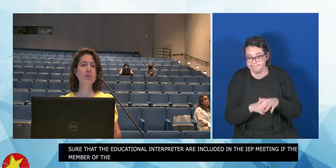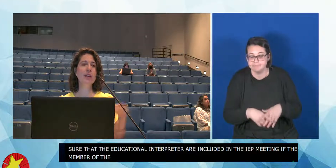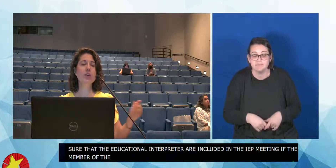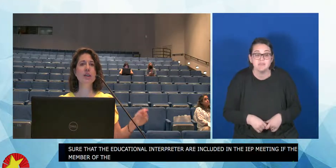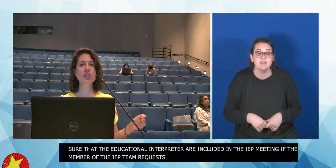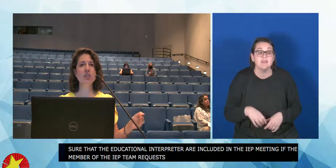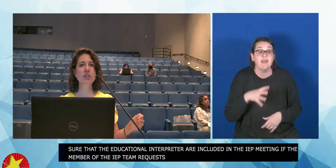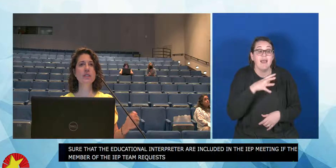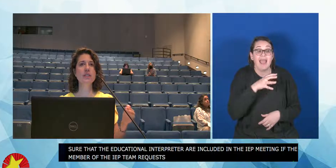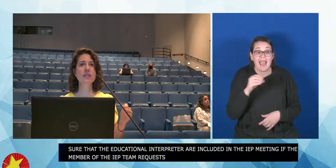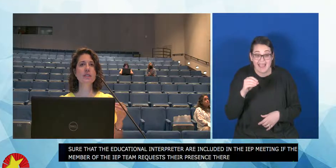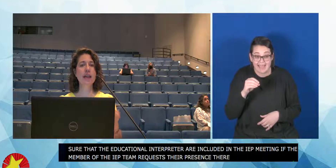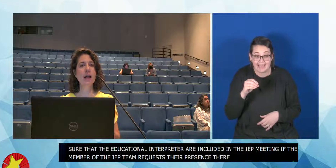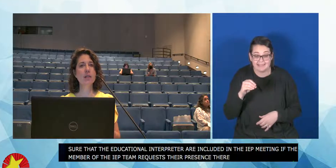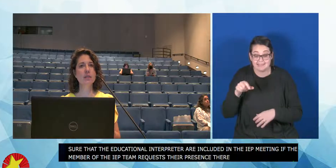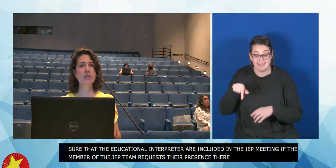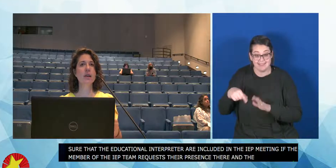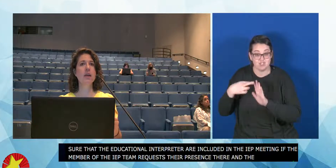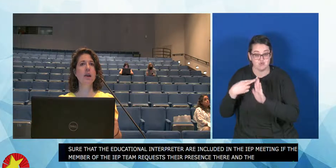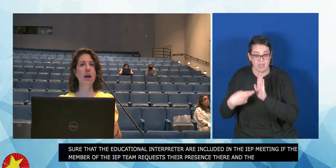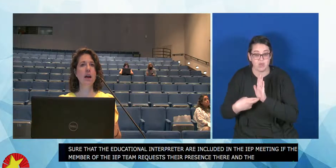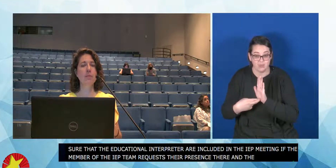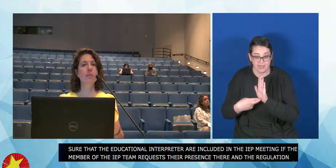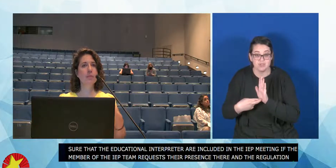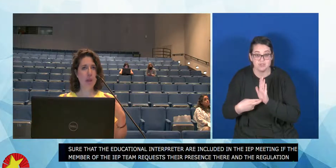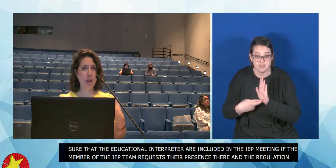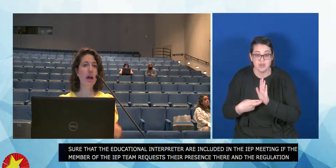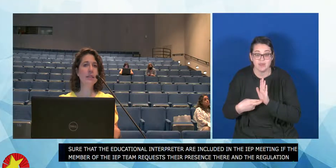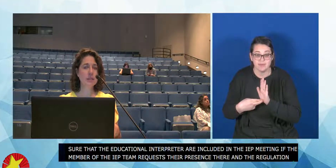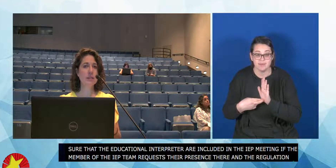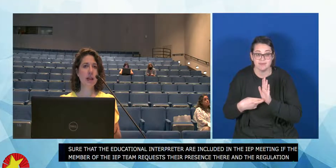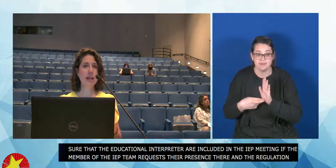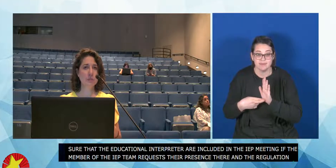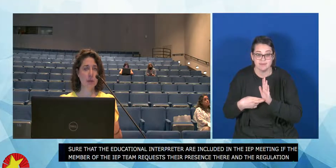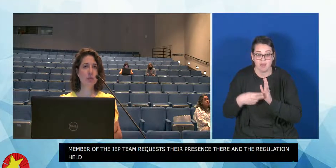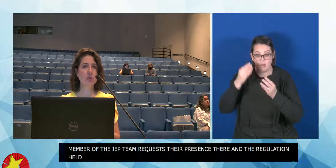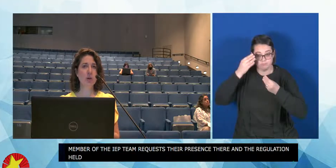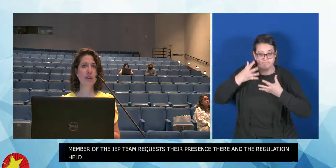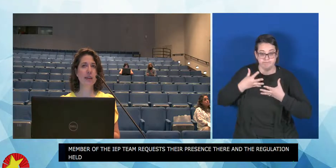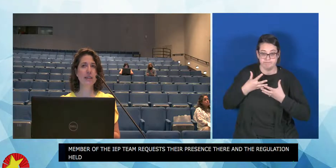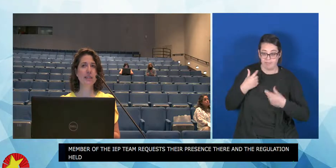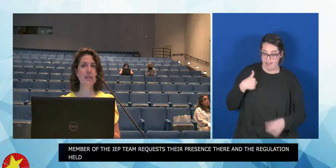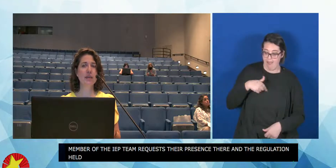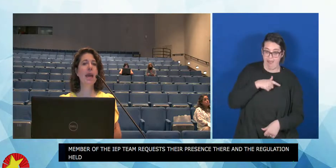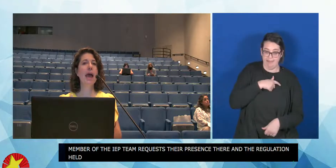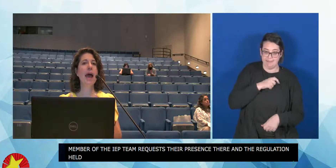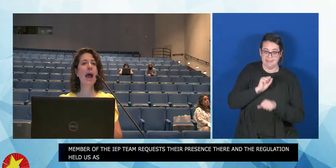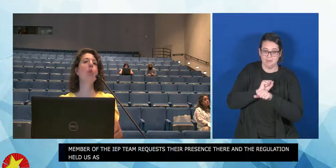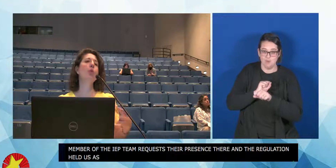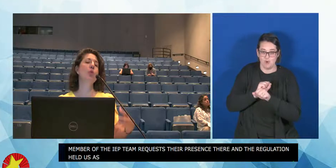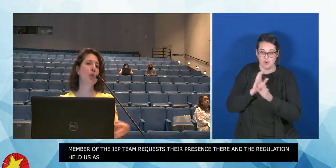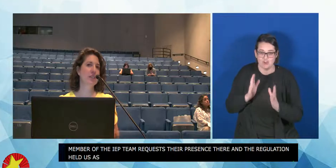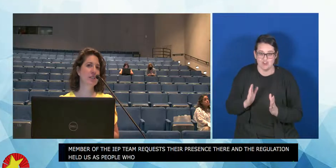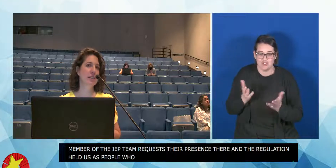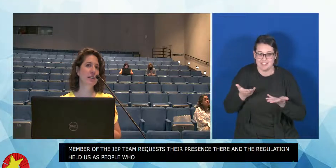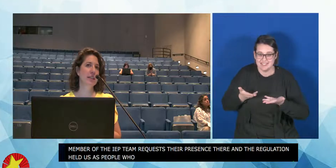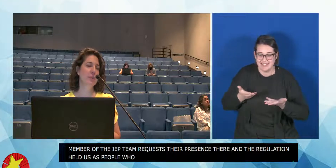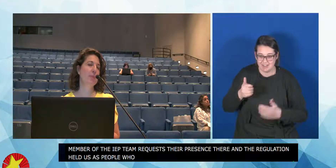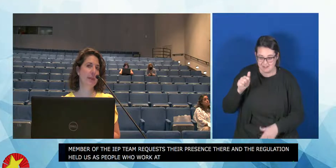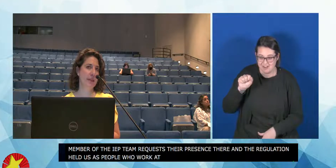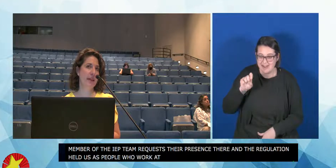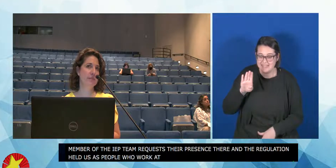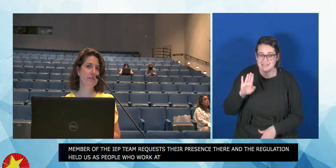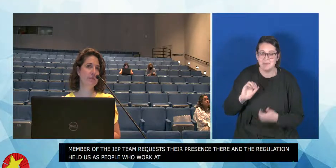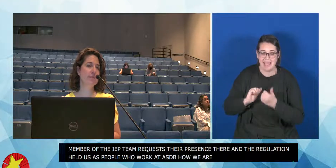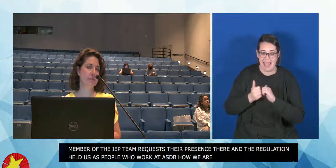the regulation tells us, as people who work at ASDB, how we're going to